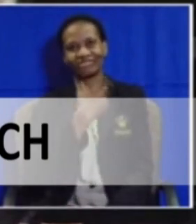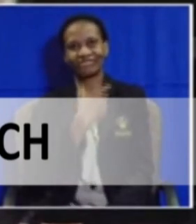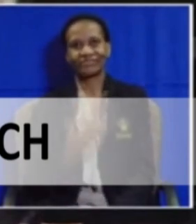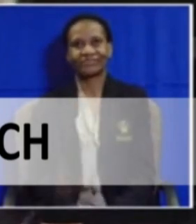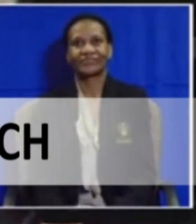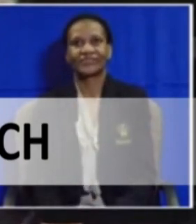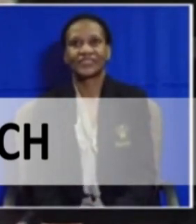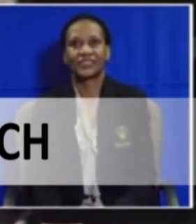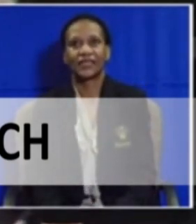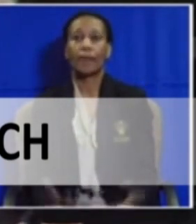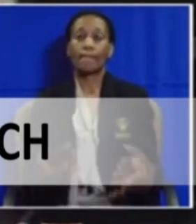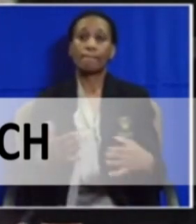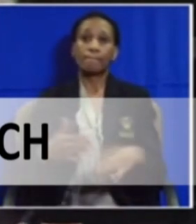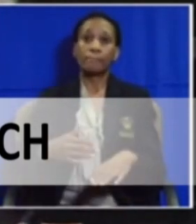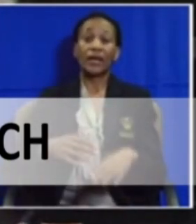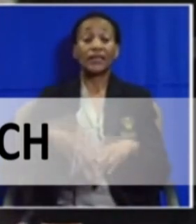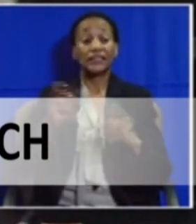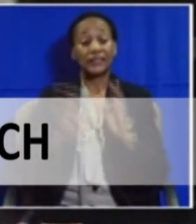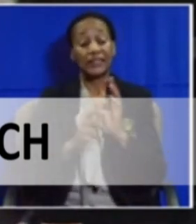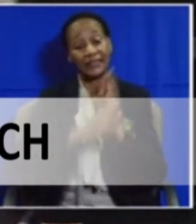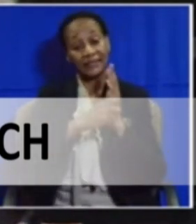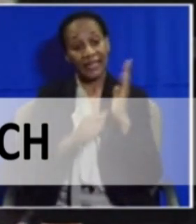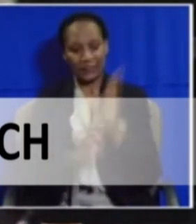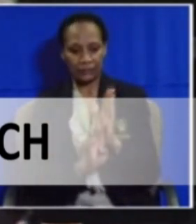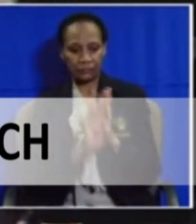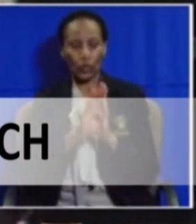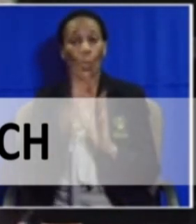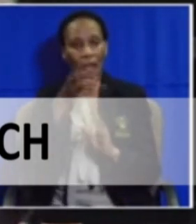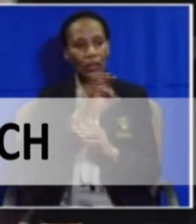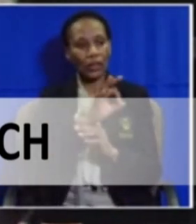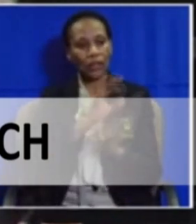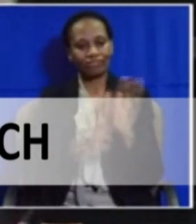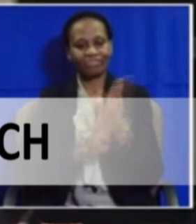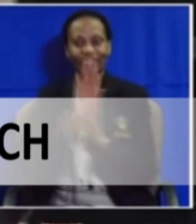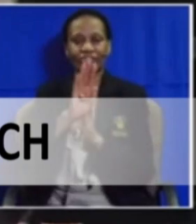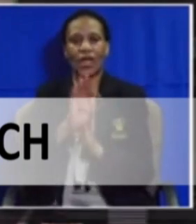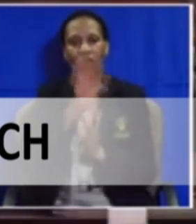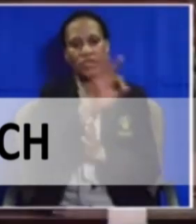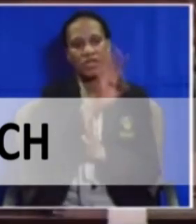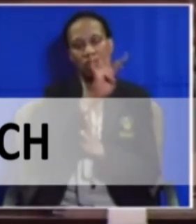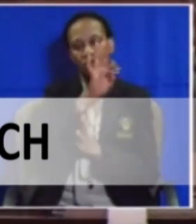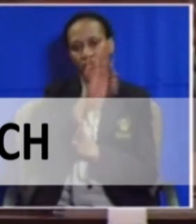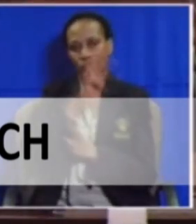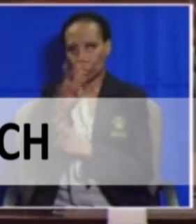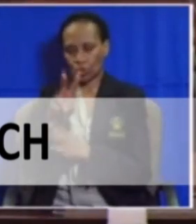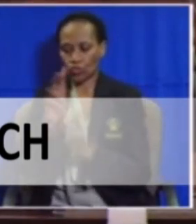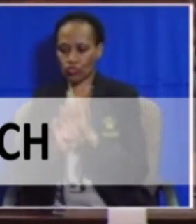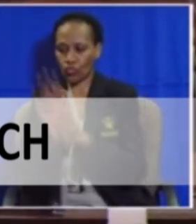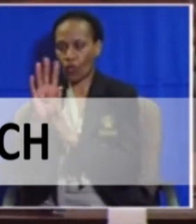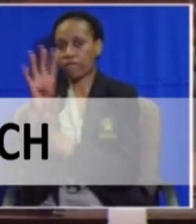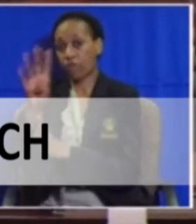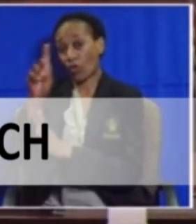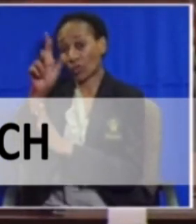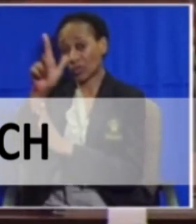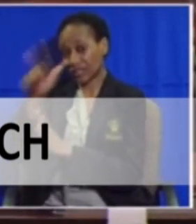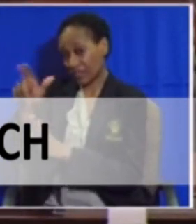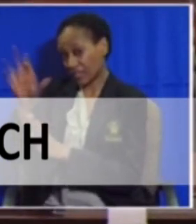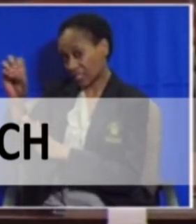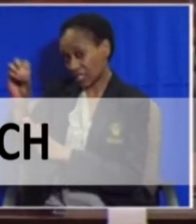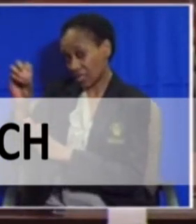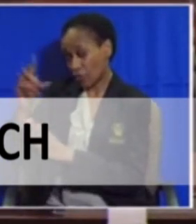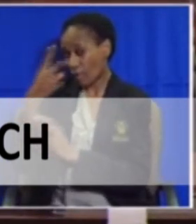Medical tax credits will increase from 332 to 347 rand per month for first two